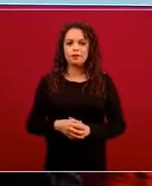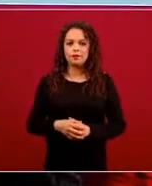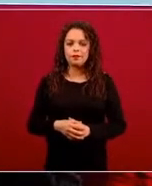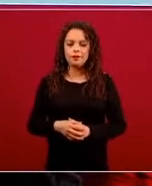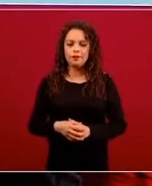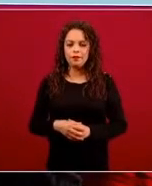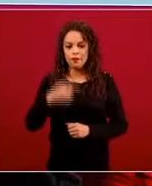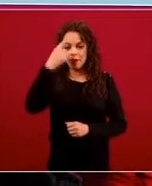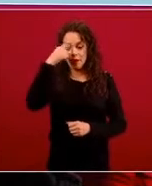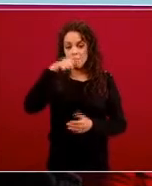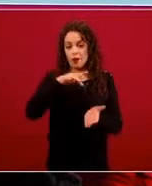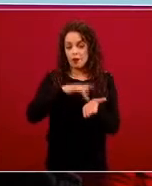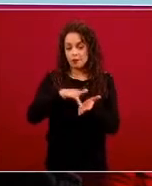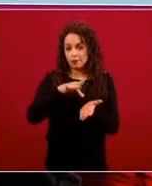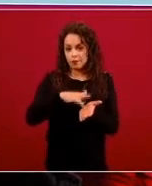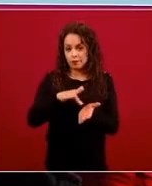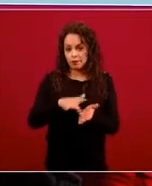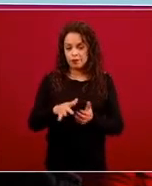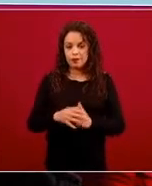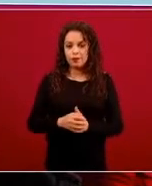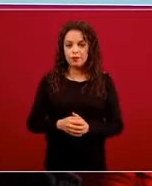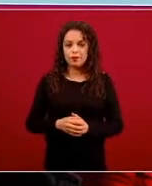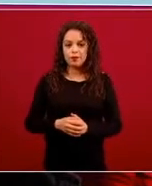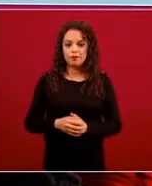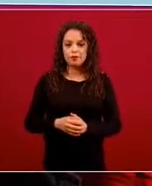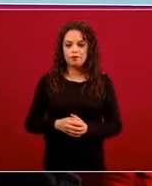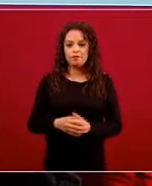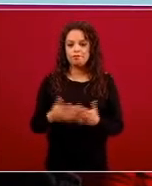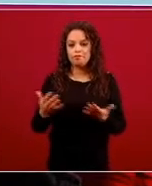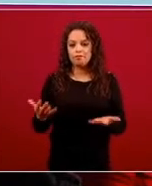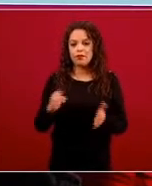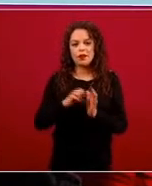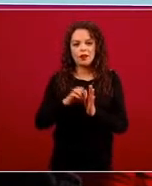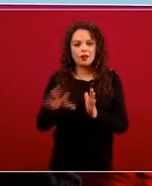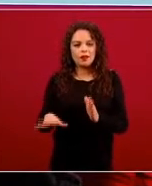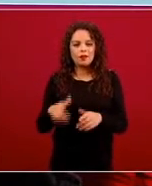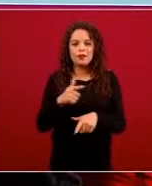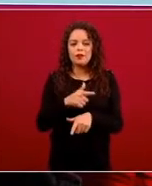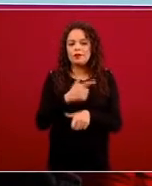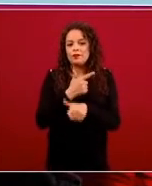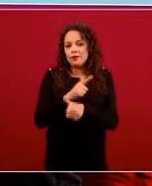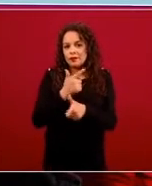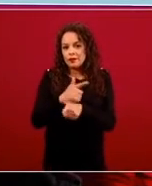Here are some other examples of companies who have made an effort to get in touch with us.